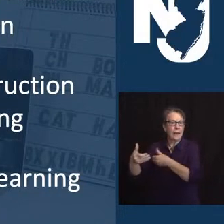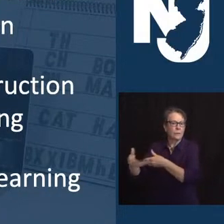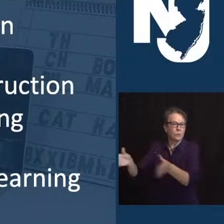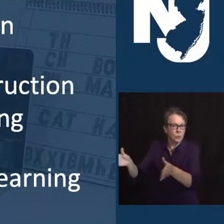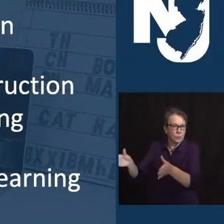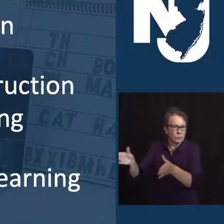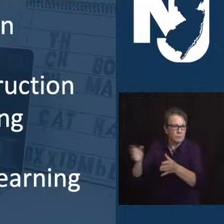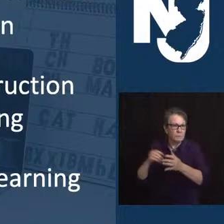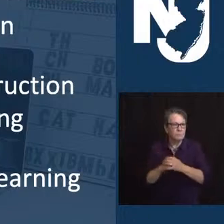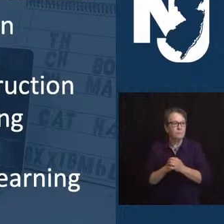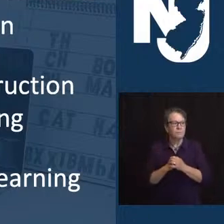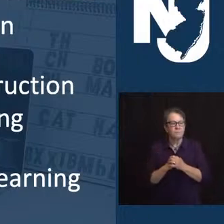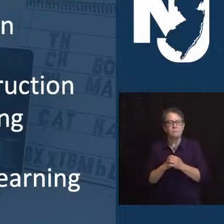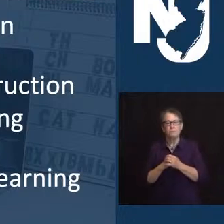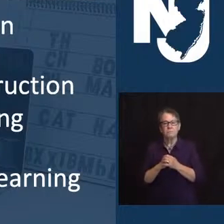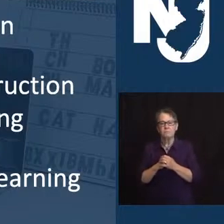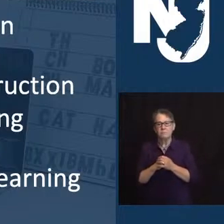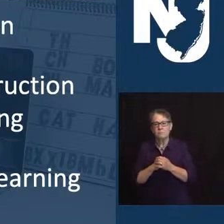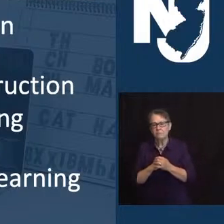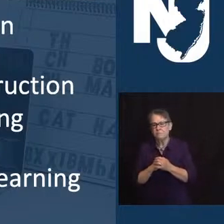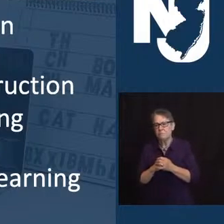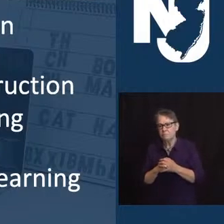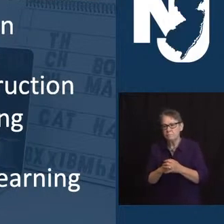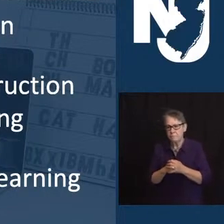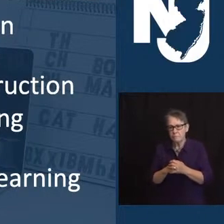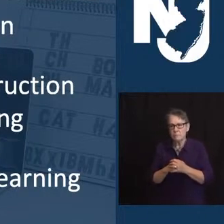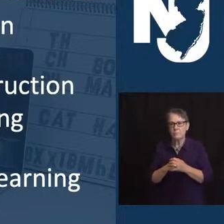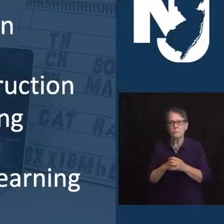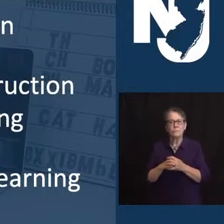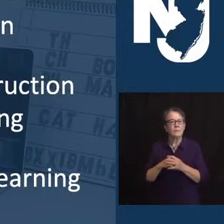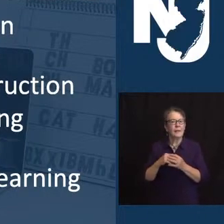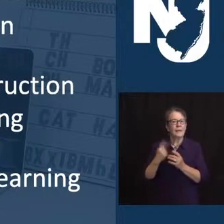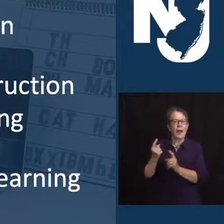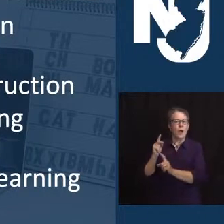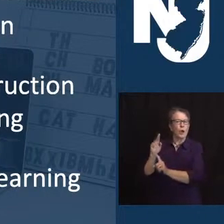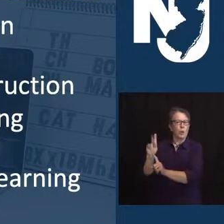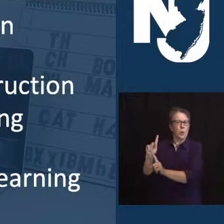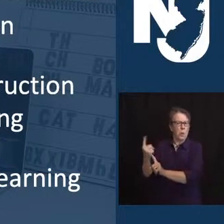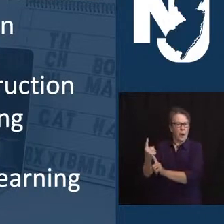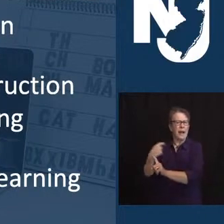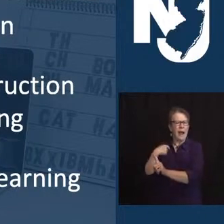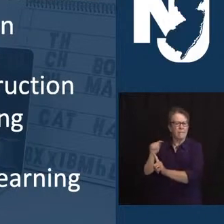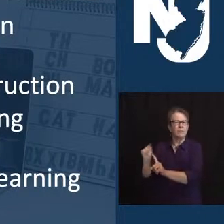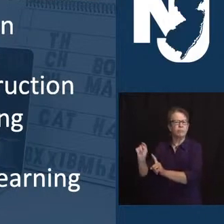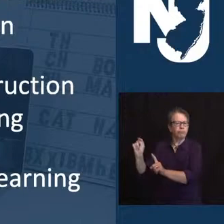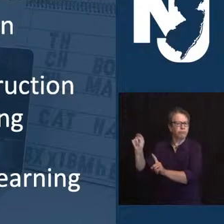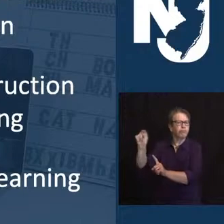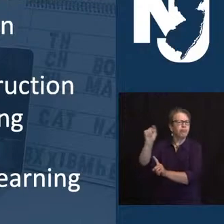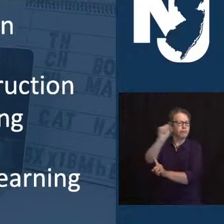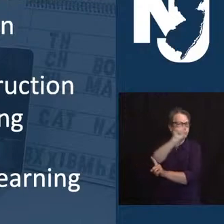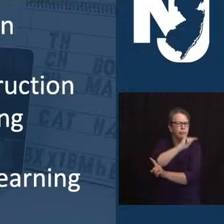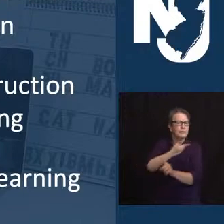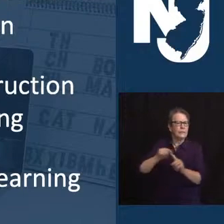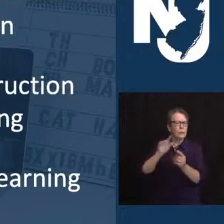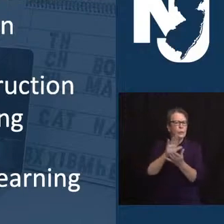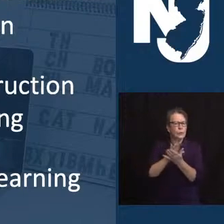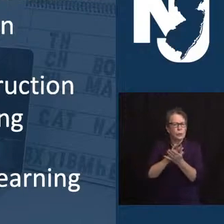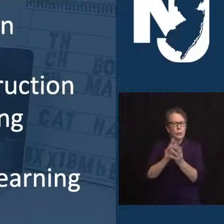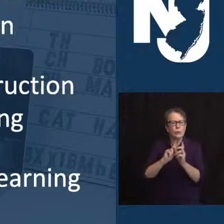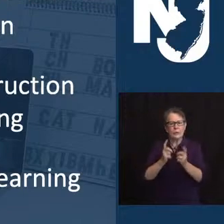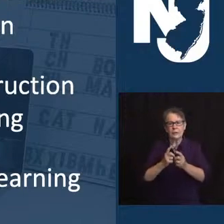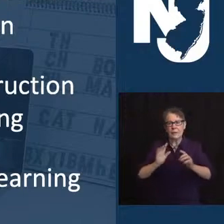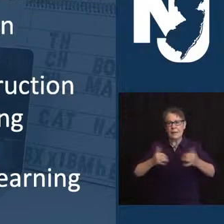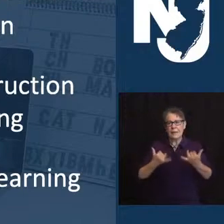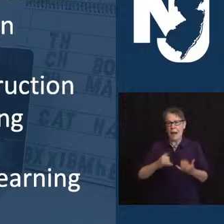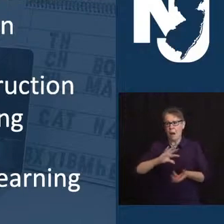this transition is also being seen in other districts statewide. So here's the rundown. Today, there's 165 districts are back